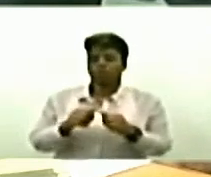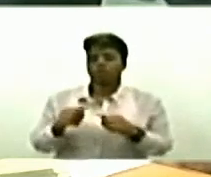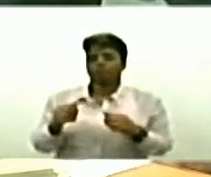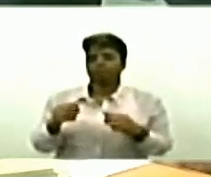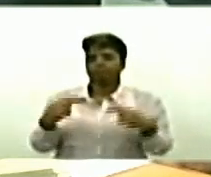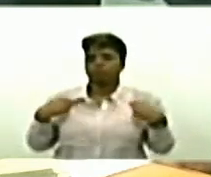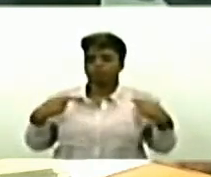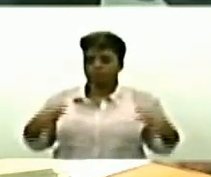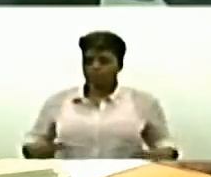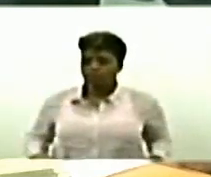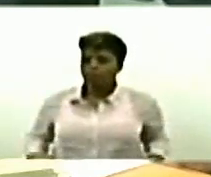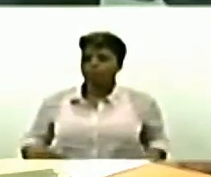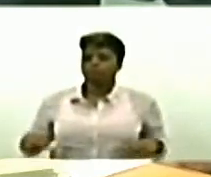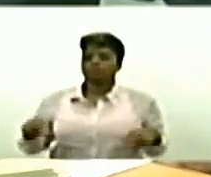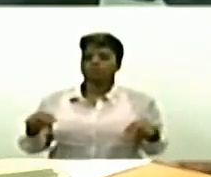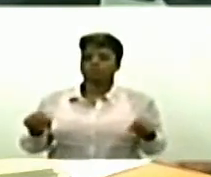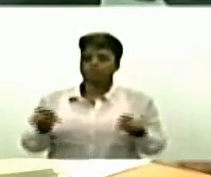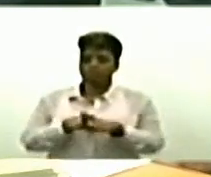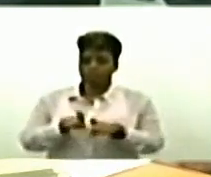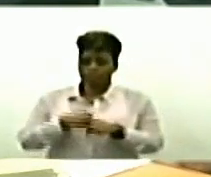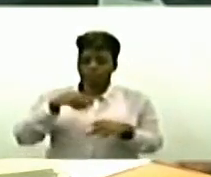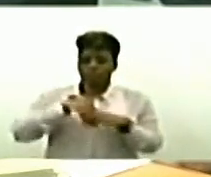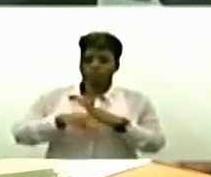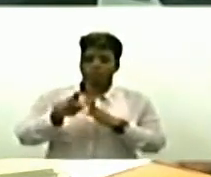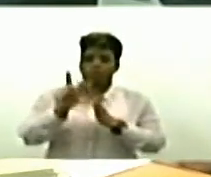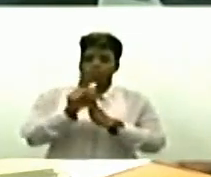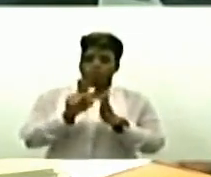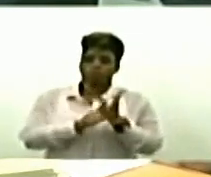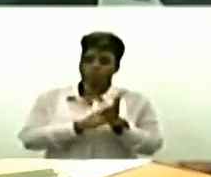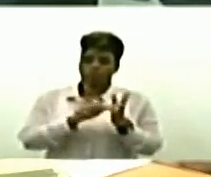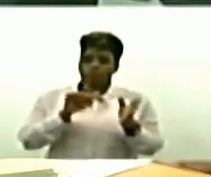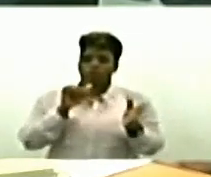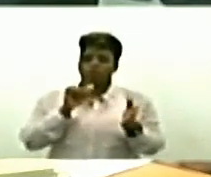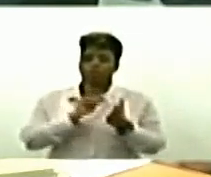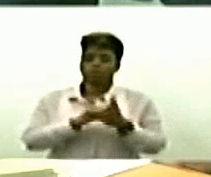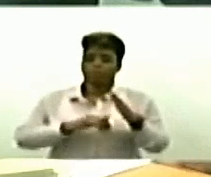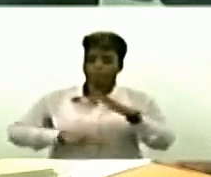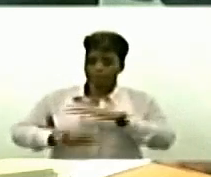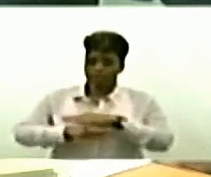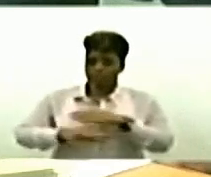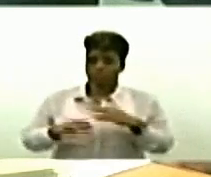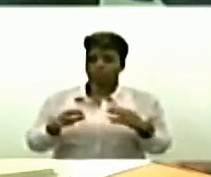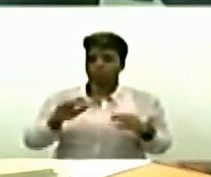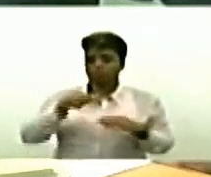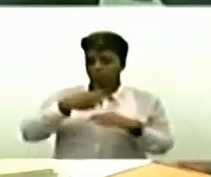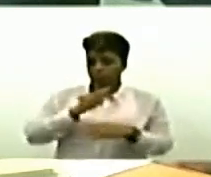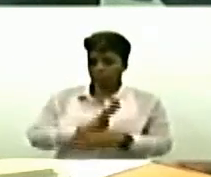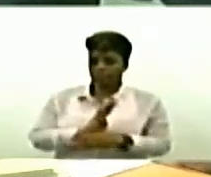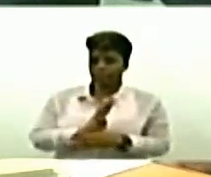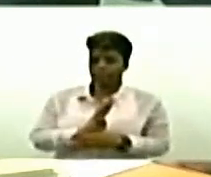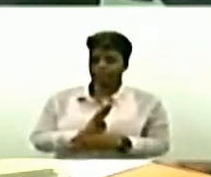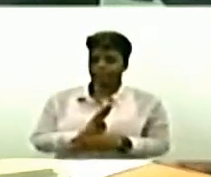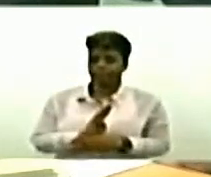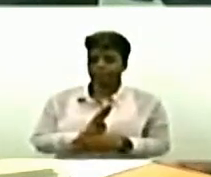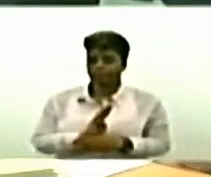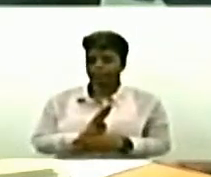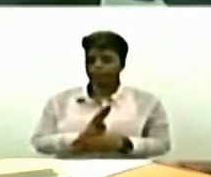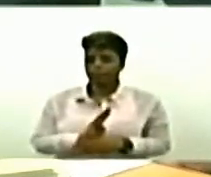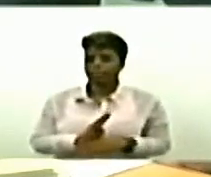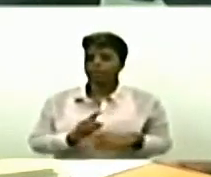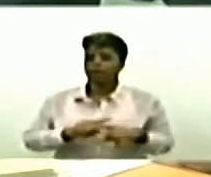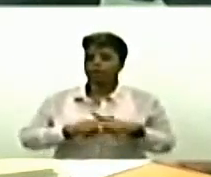are enshrined in law. And this, based on its role, even though there are differences in the function,